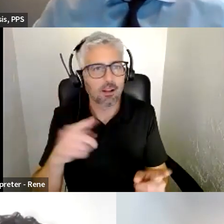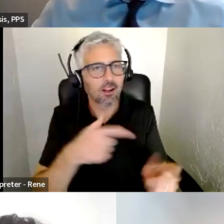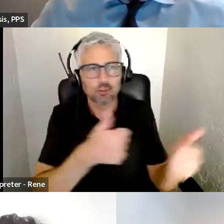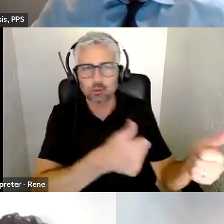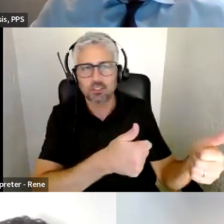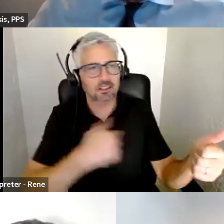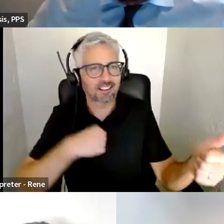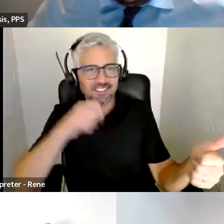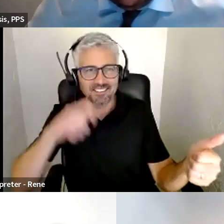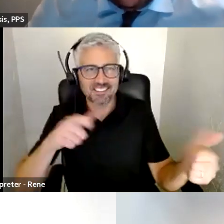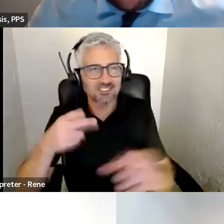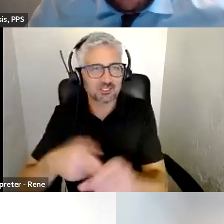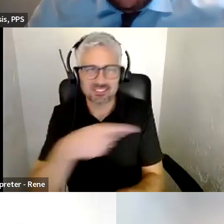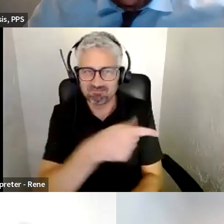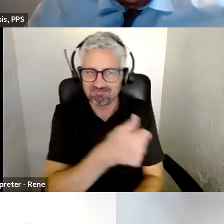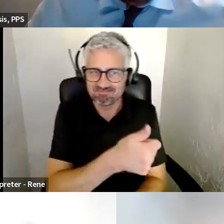enough.